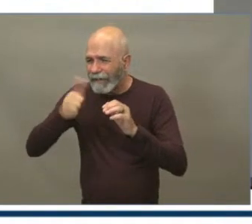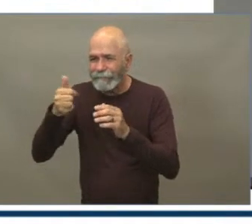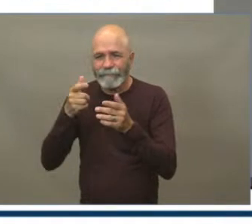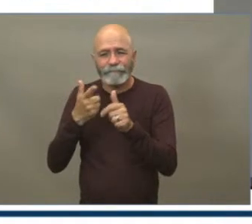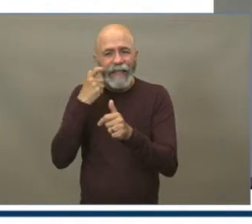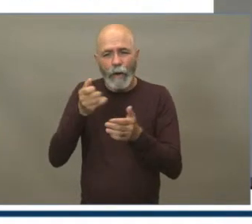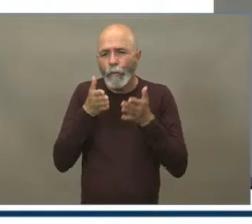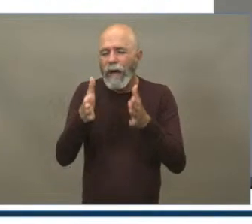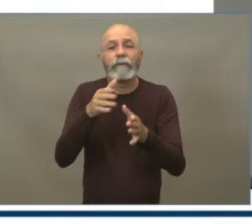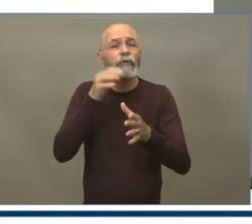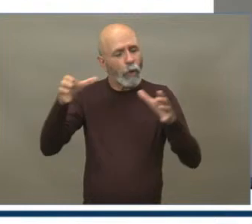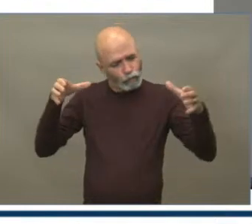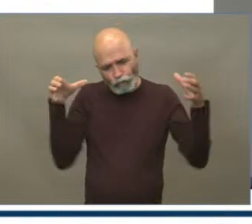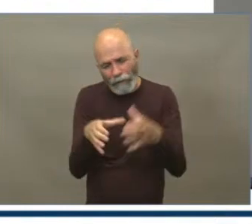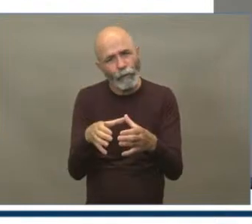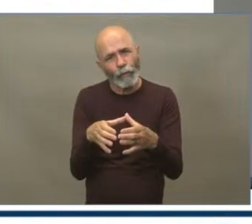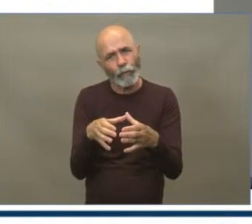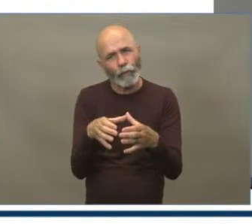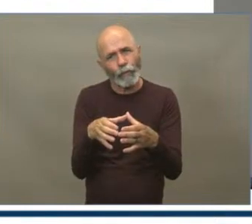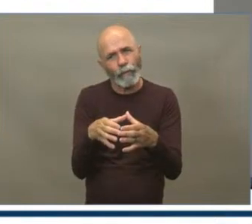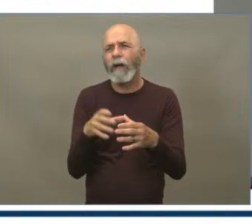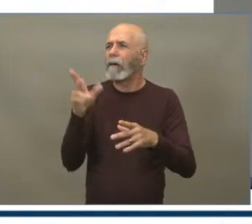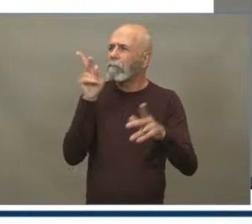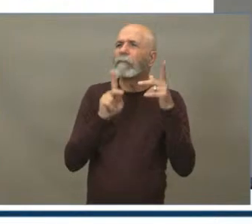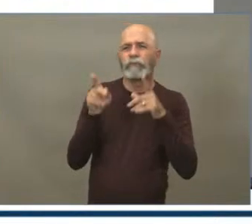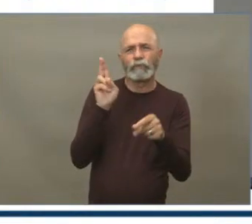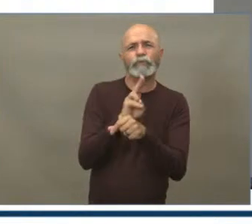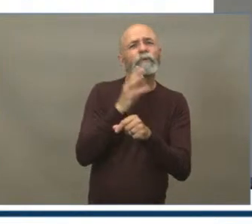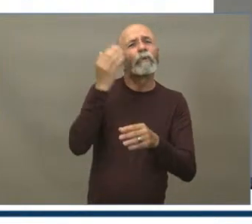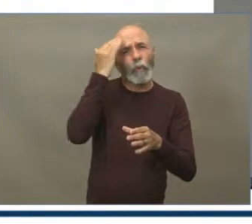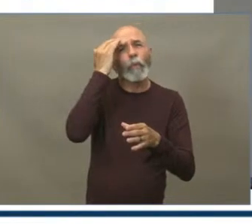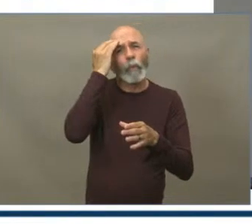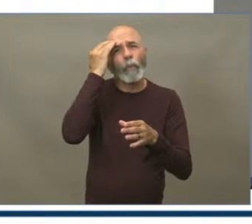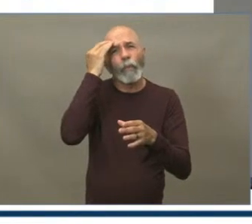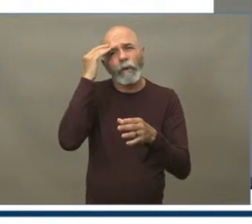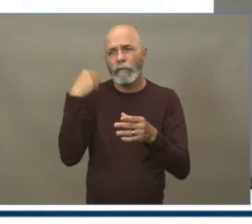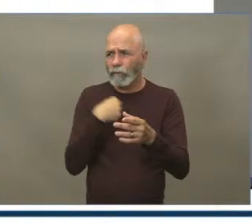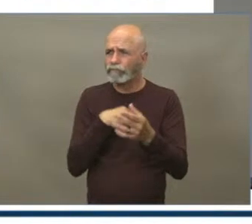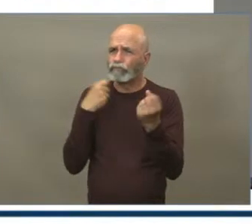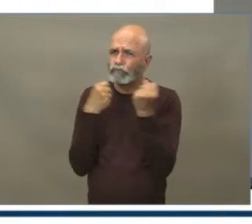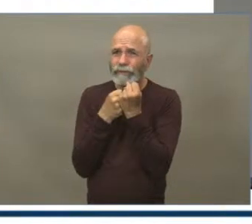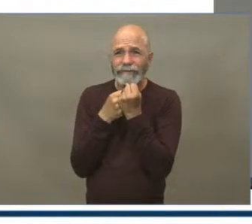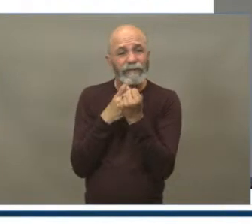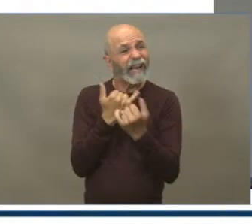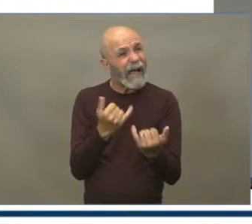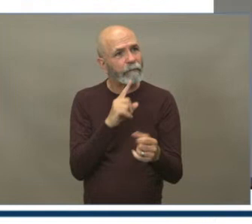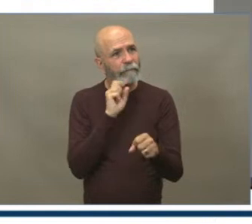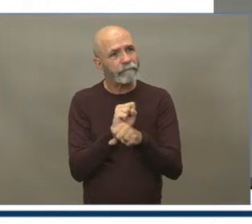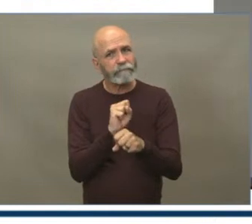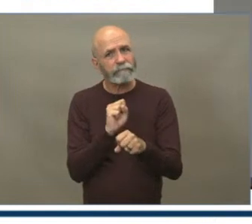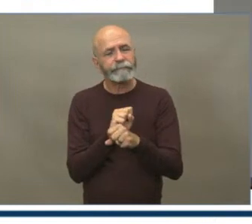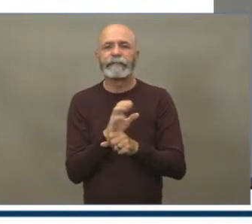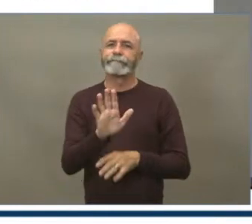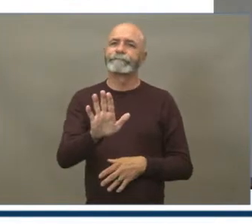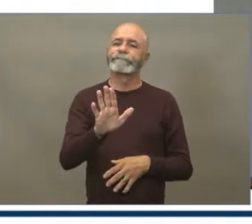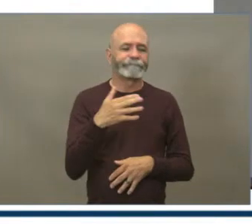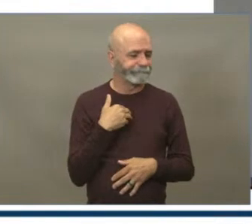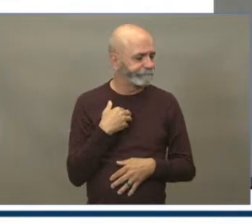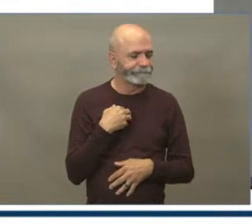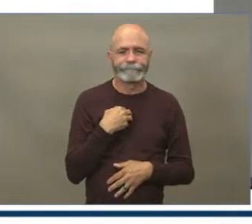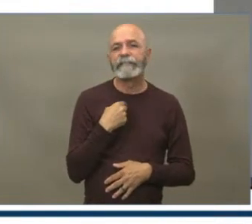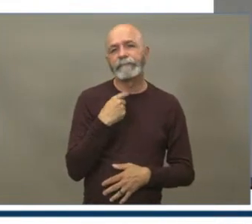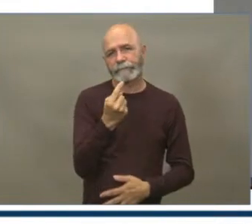vast majority of our faith leaders understand and support that. So, but it's disappointing that this happened, and I hope